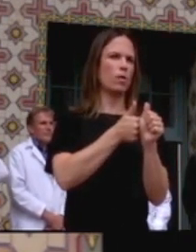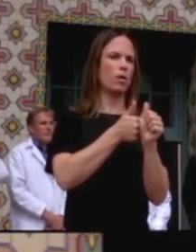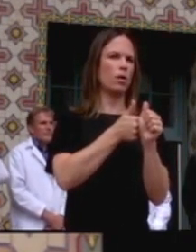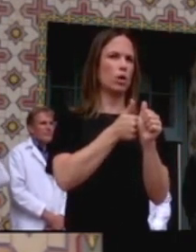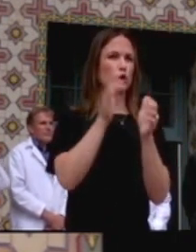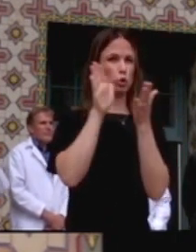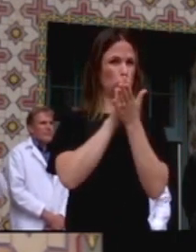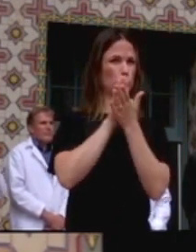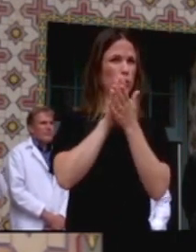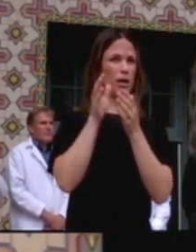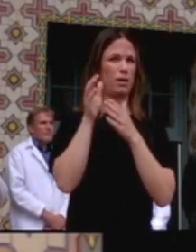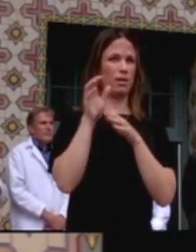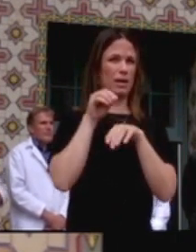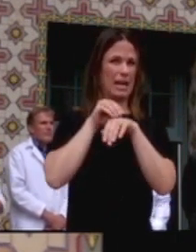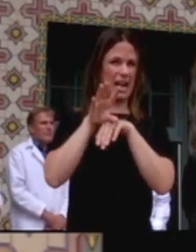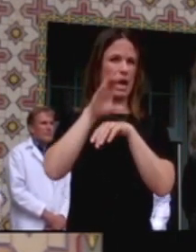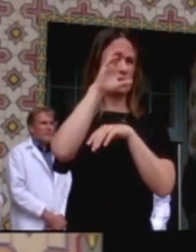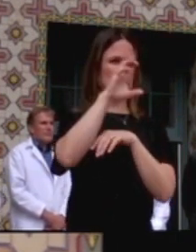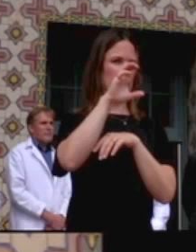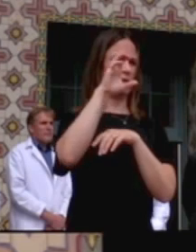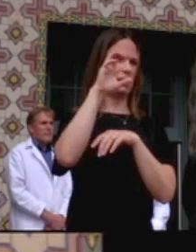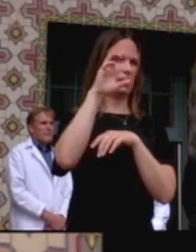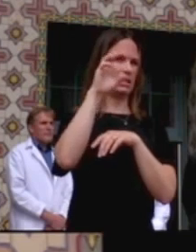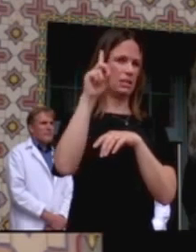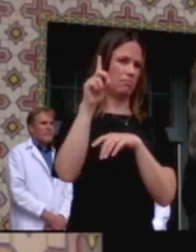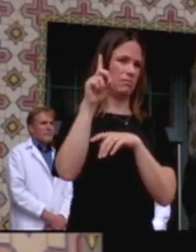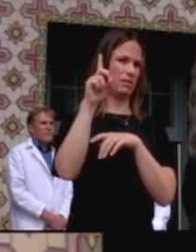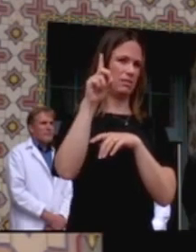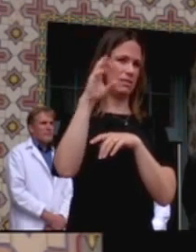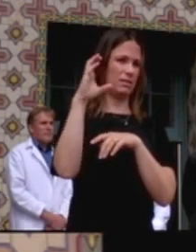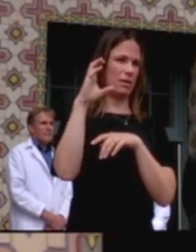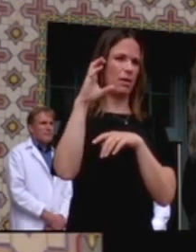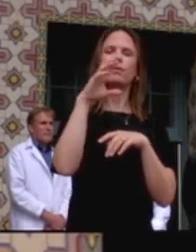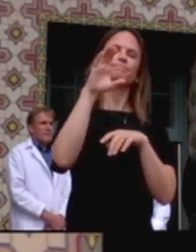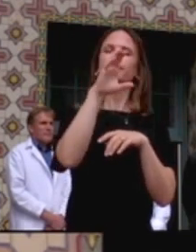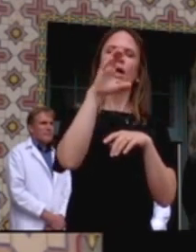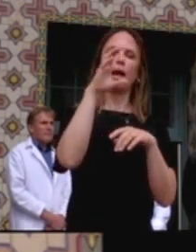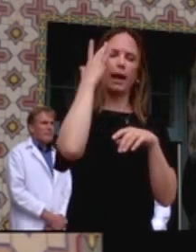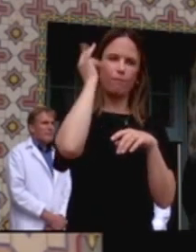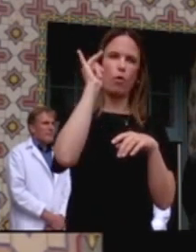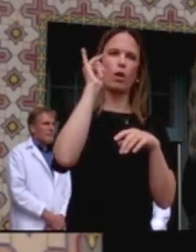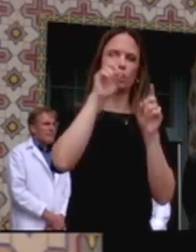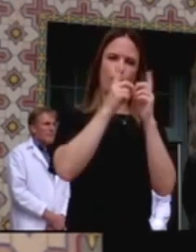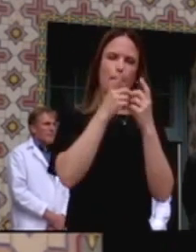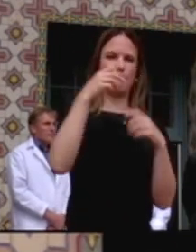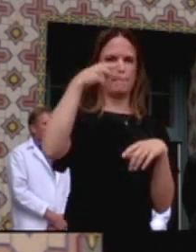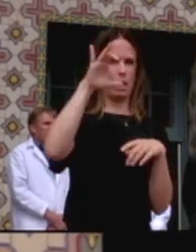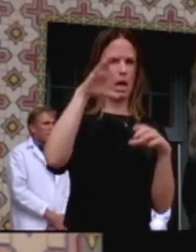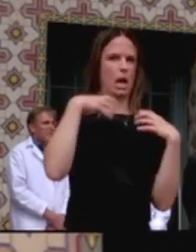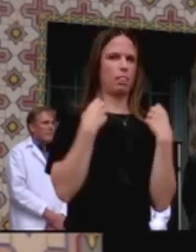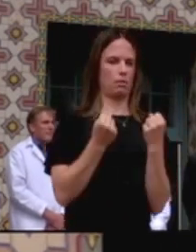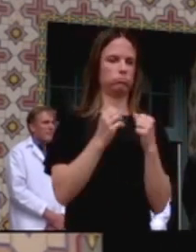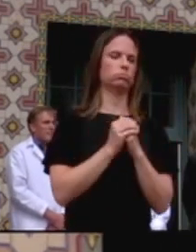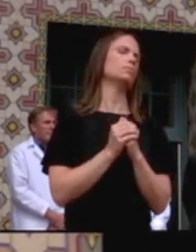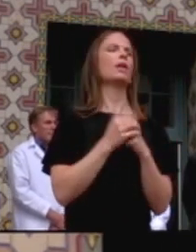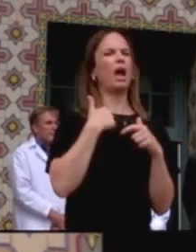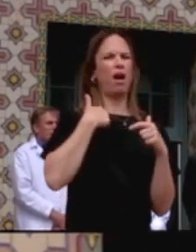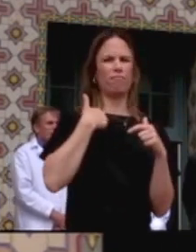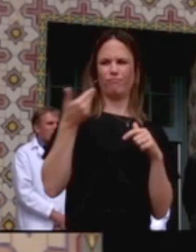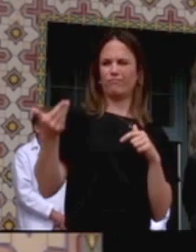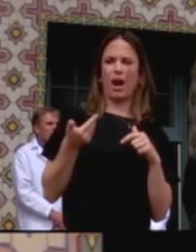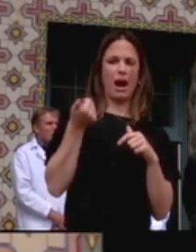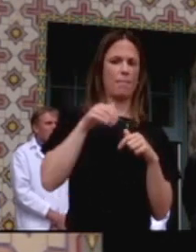the school guidance from the California Department of Public Health. I would invite any of my